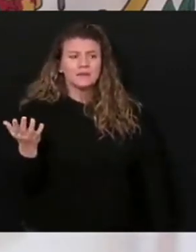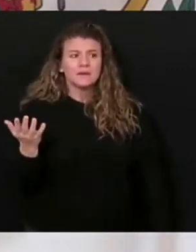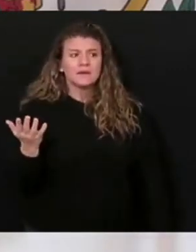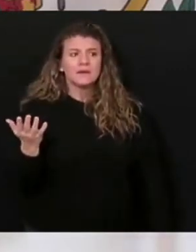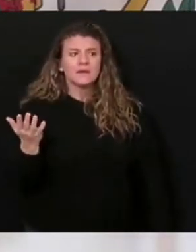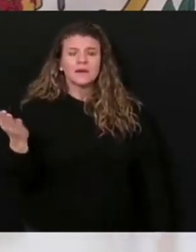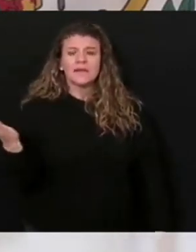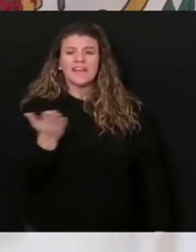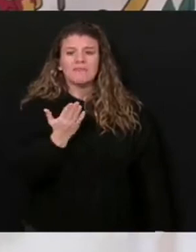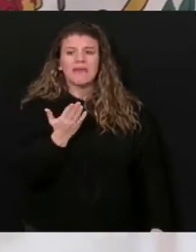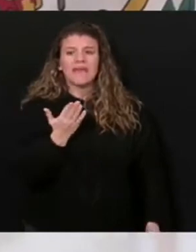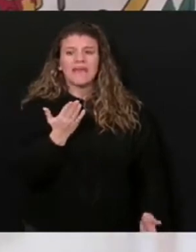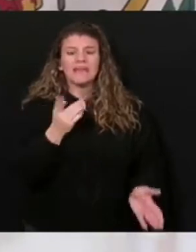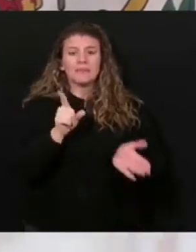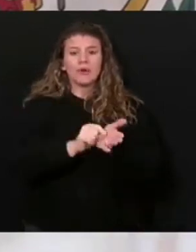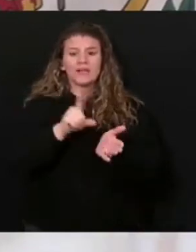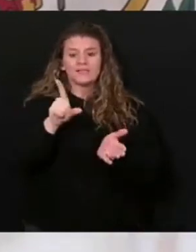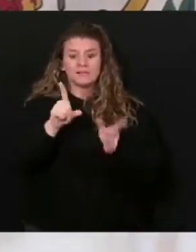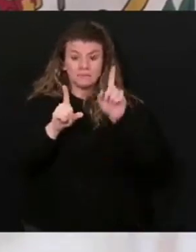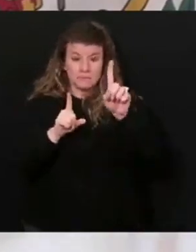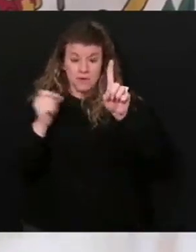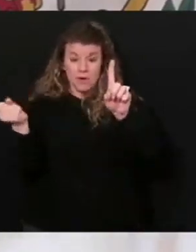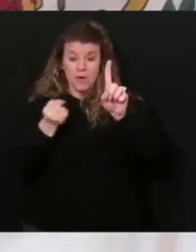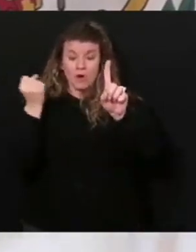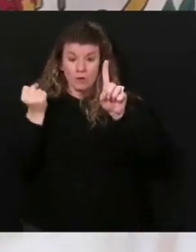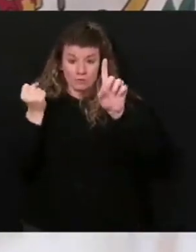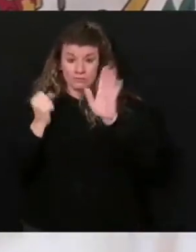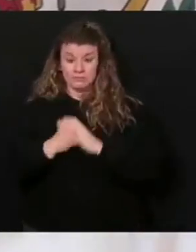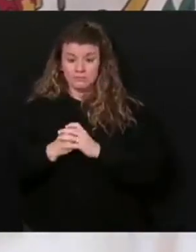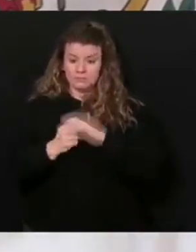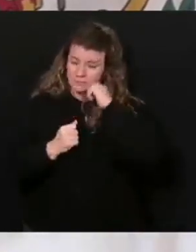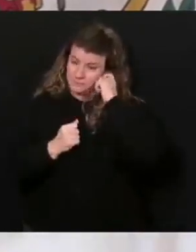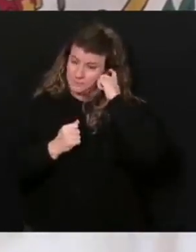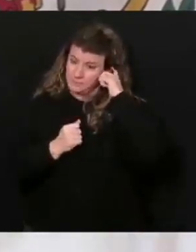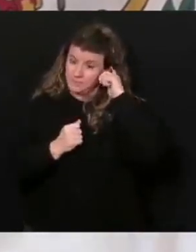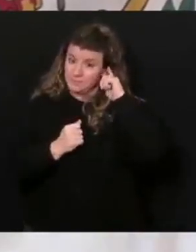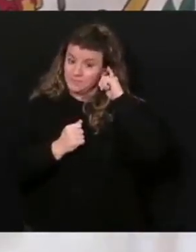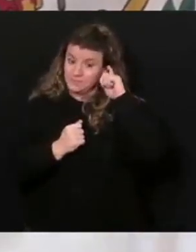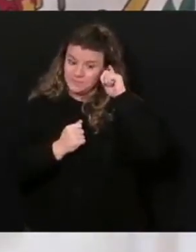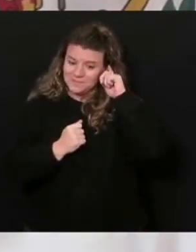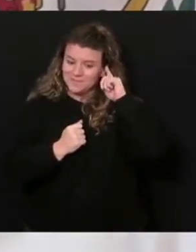okay. Hold on, y'all just sit with me just one second. Okay.